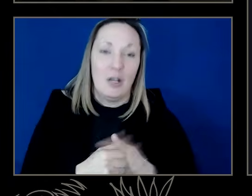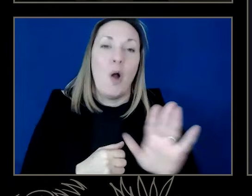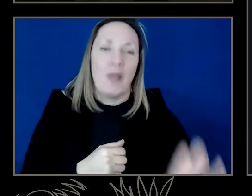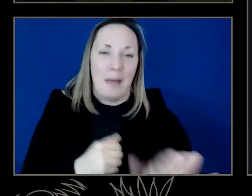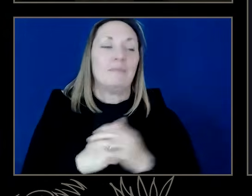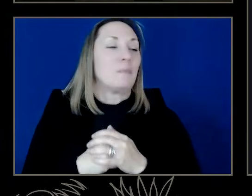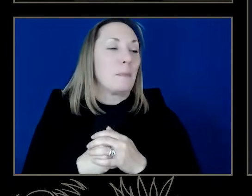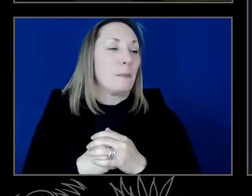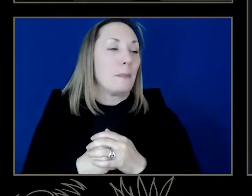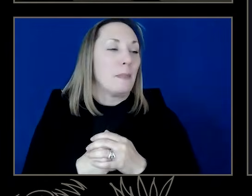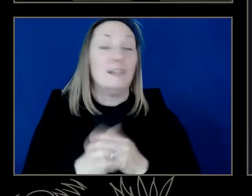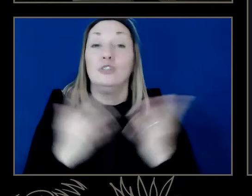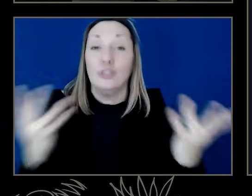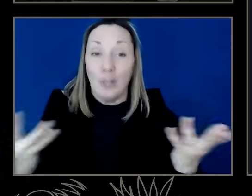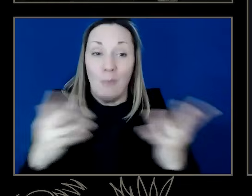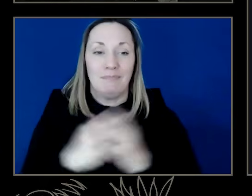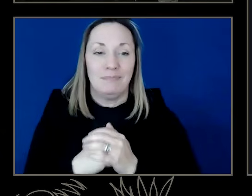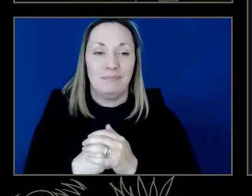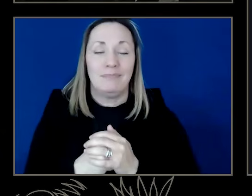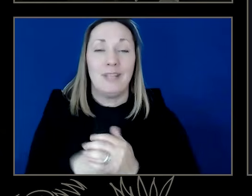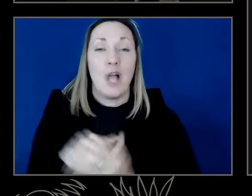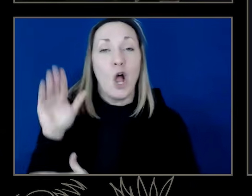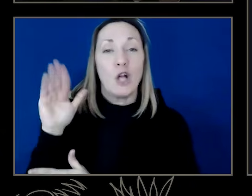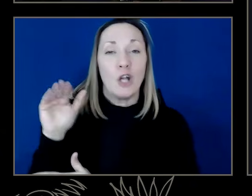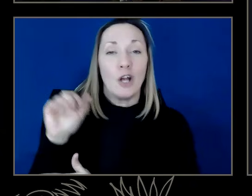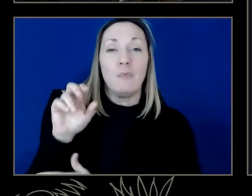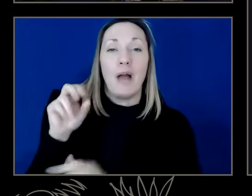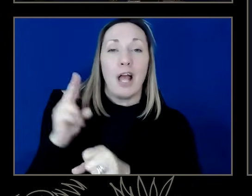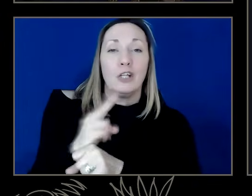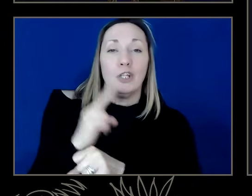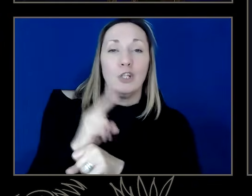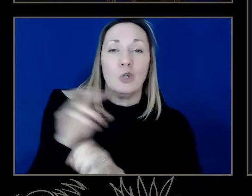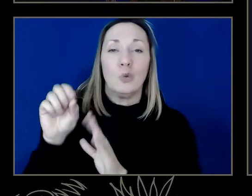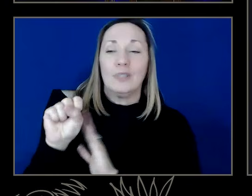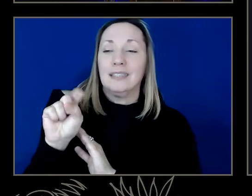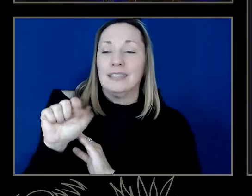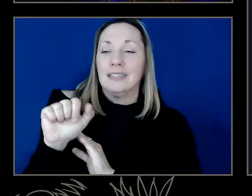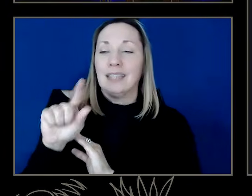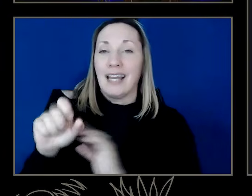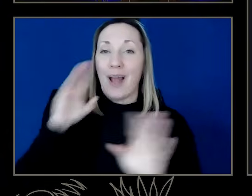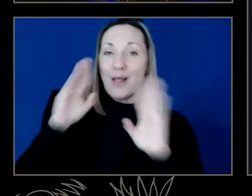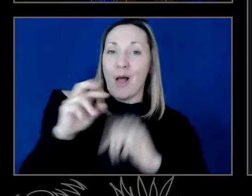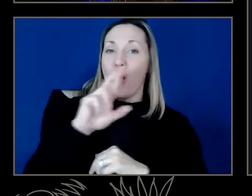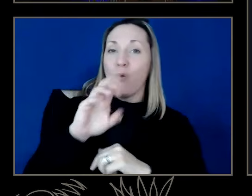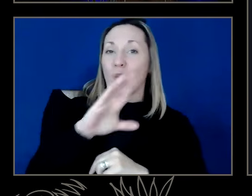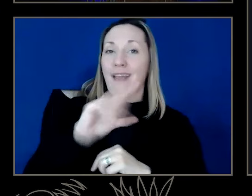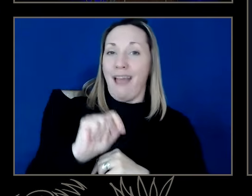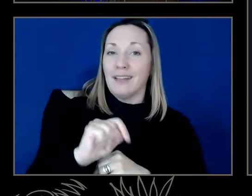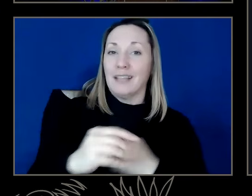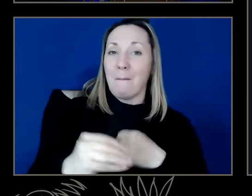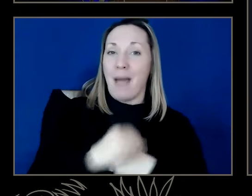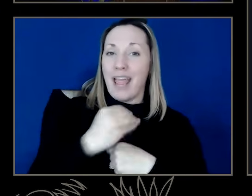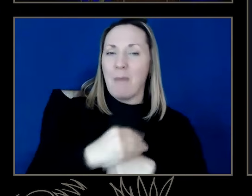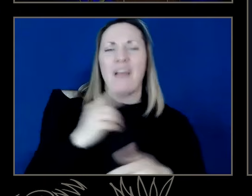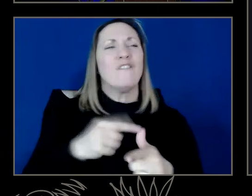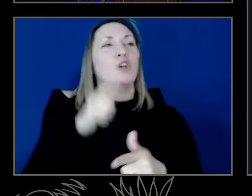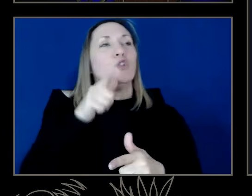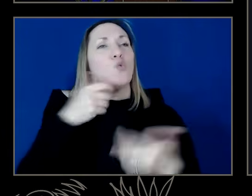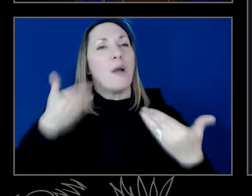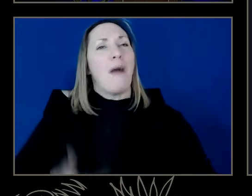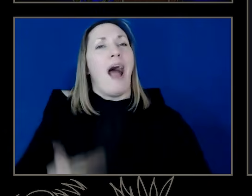Okay, so goodbye useState and hello React's Miami. So first of all, let's get through this. Who am